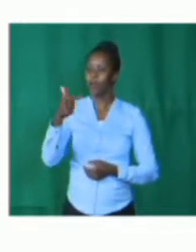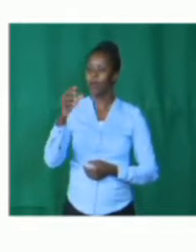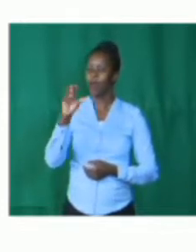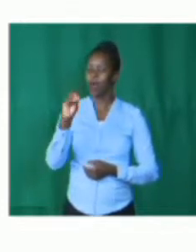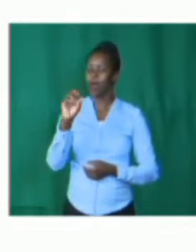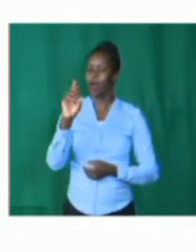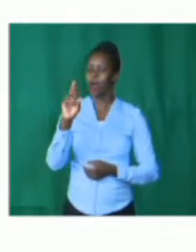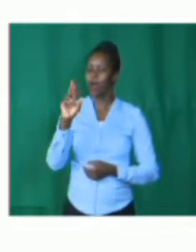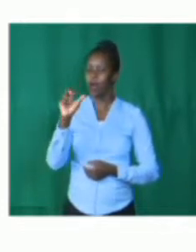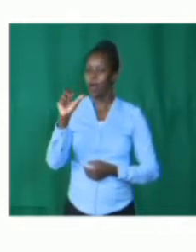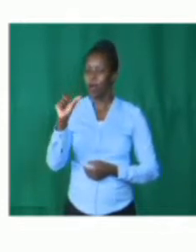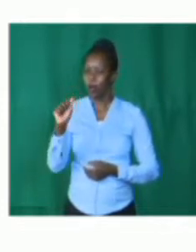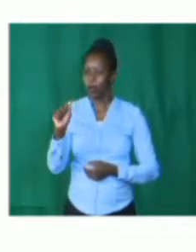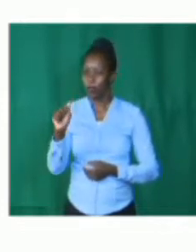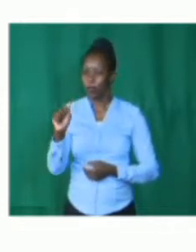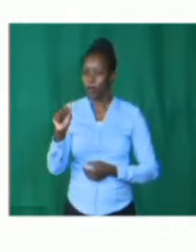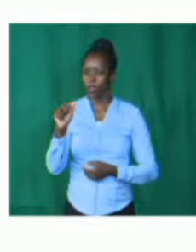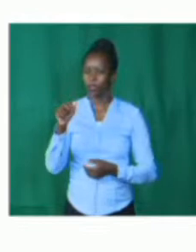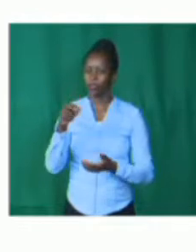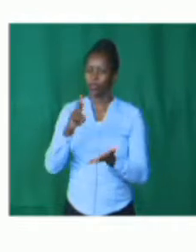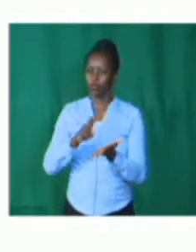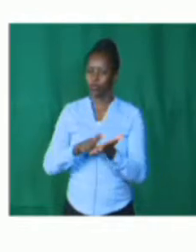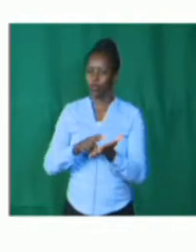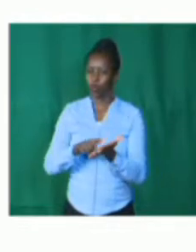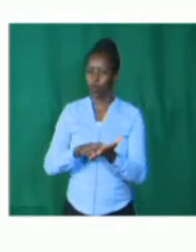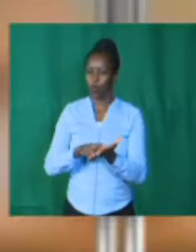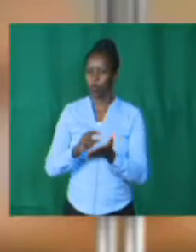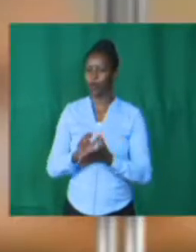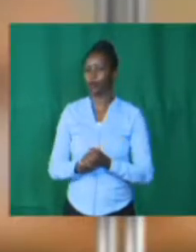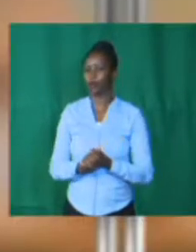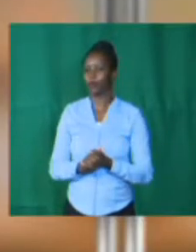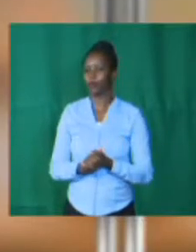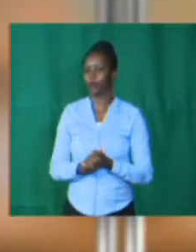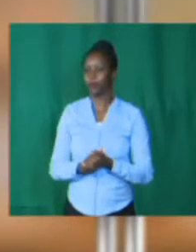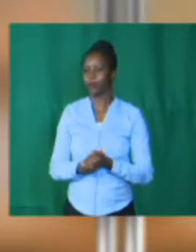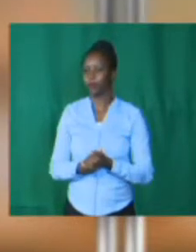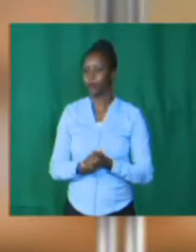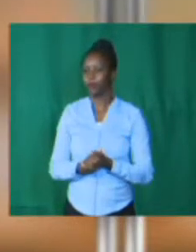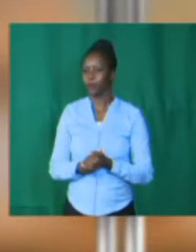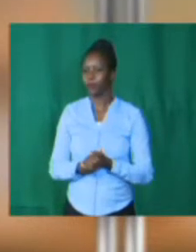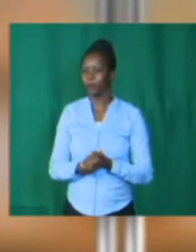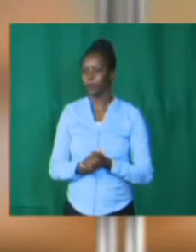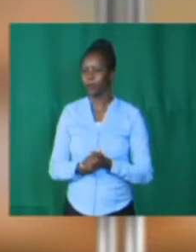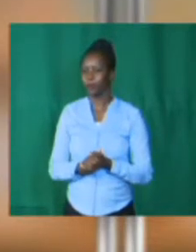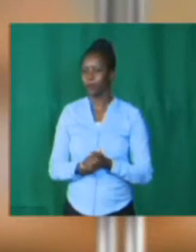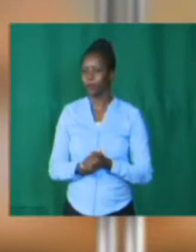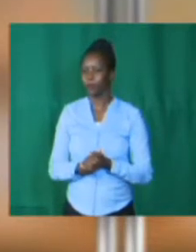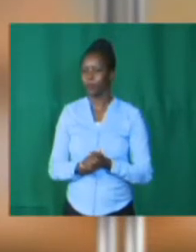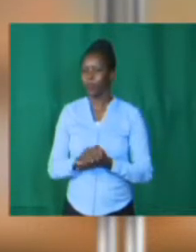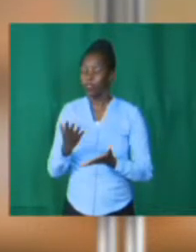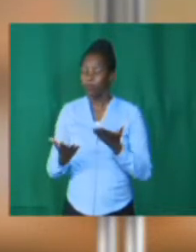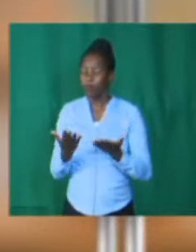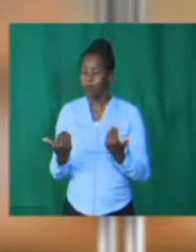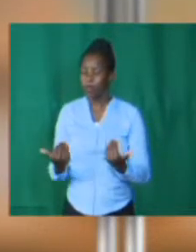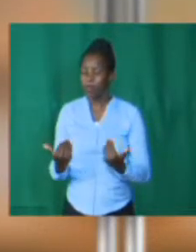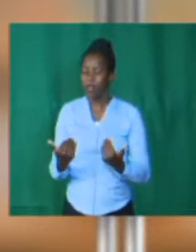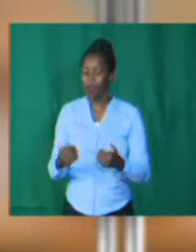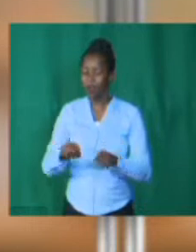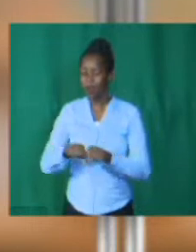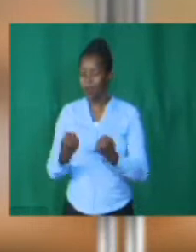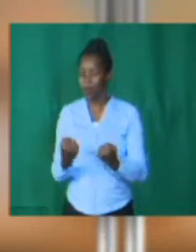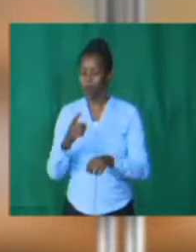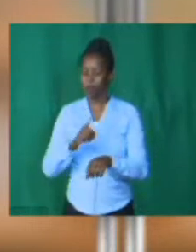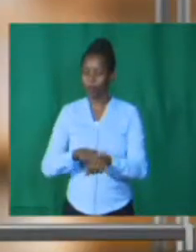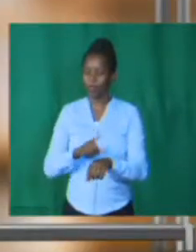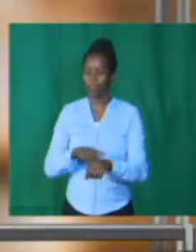Gwazi, it's like you have something to say. No, can we take a bit of a break just to have a bit of water? Viewers will